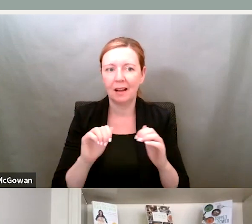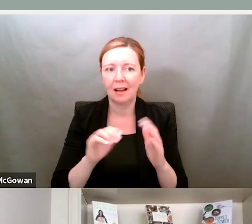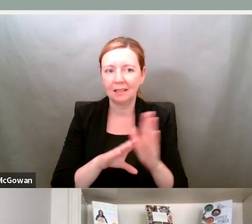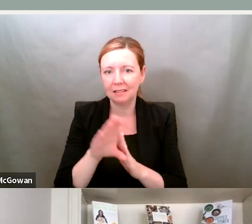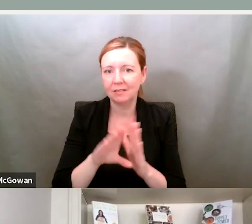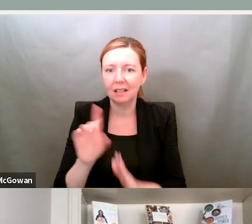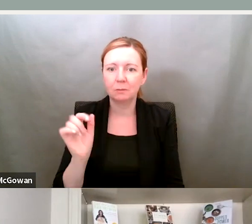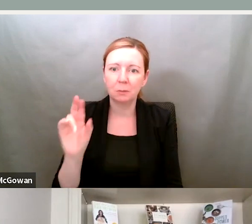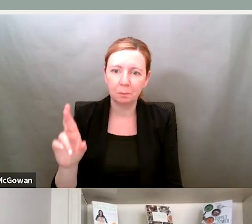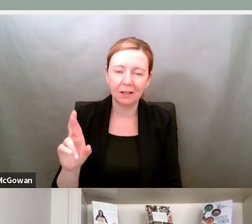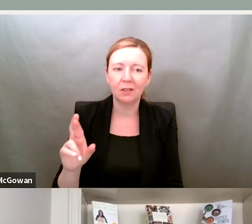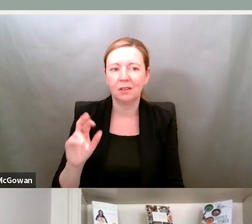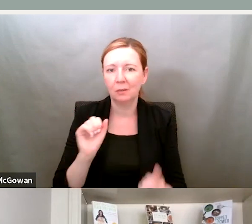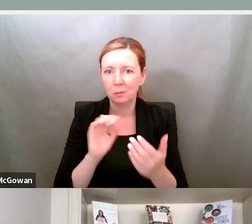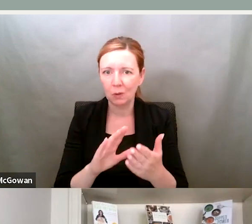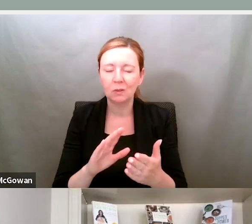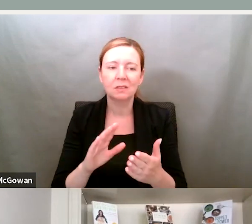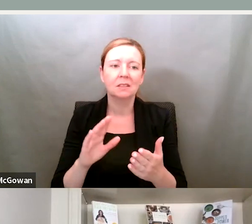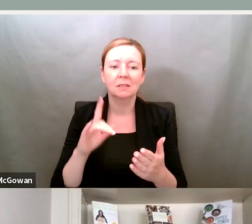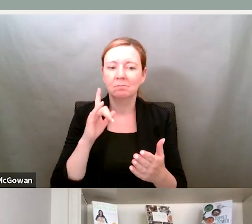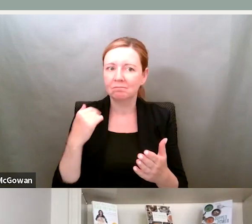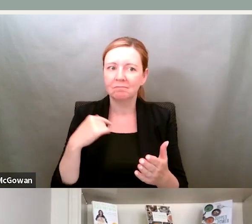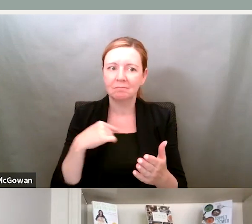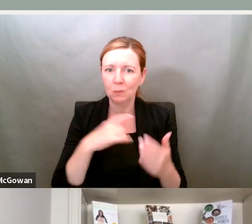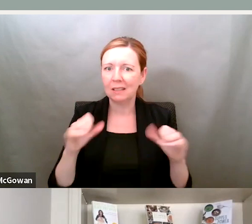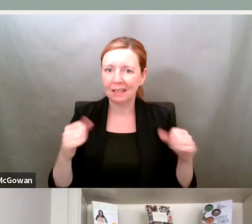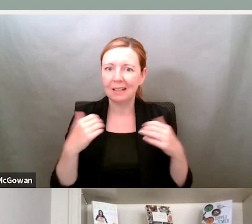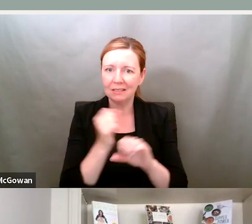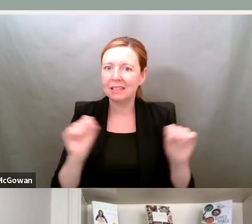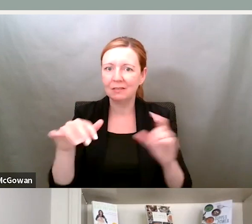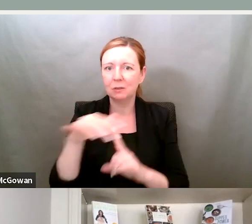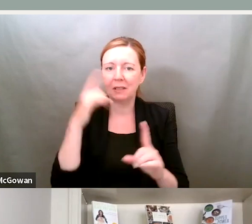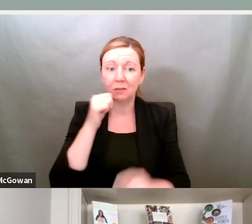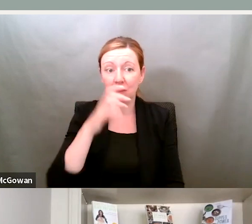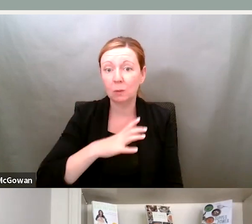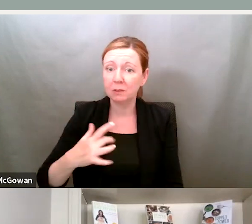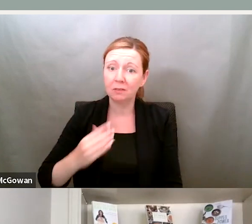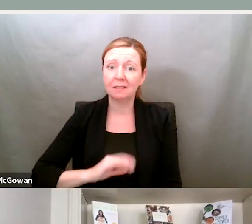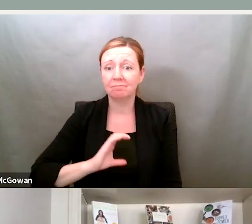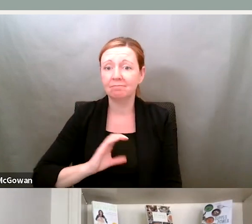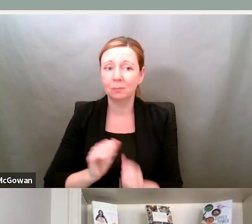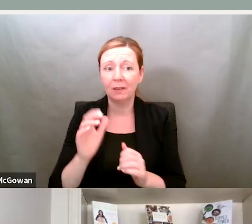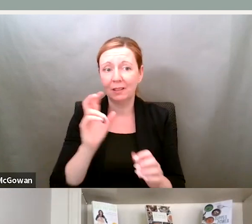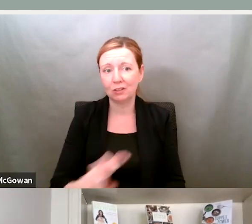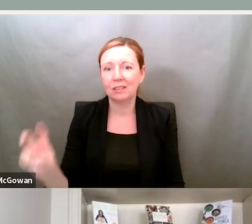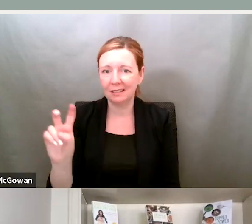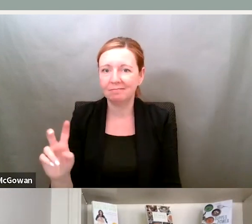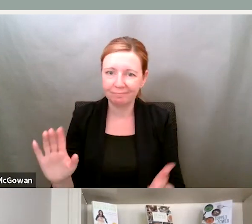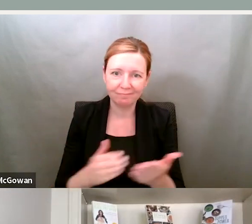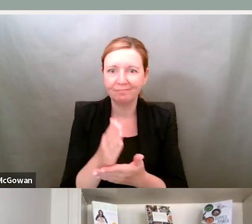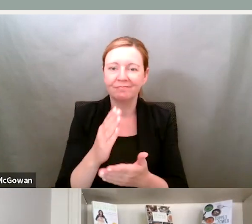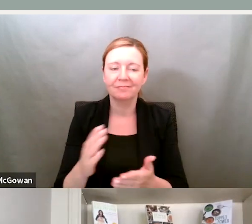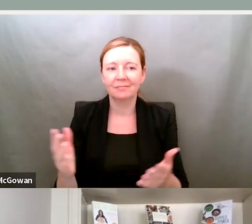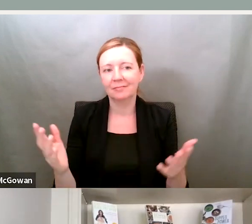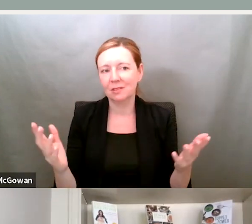Method, to have that safe space for women to feel empowered with their journey. So just